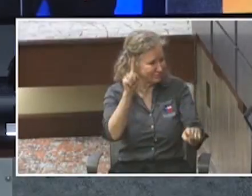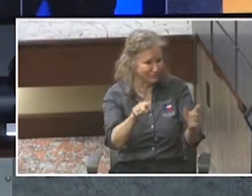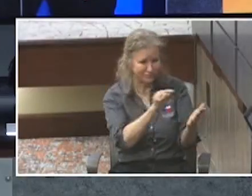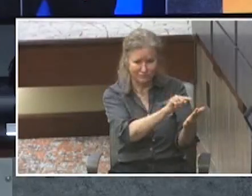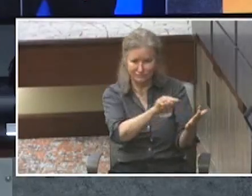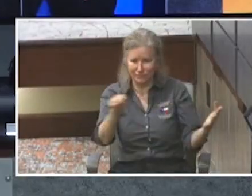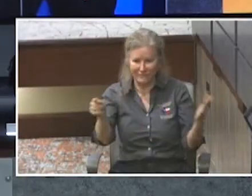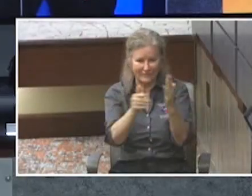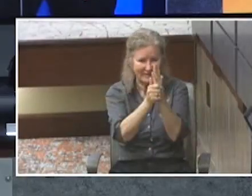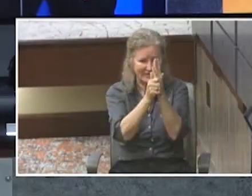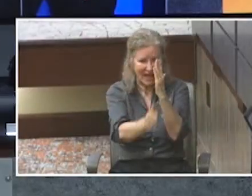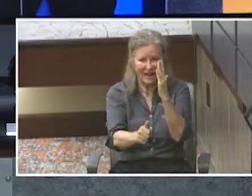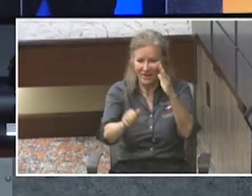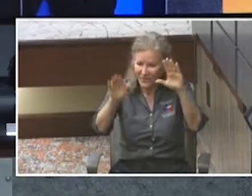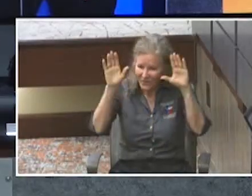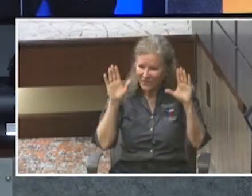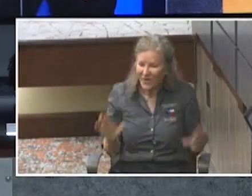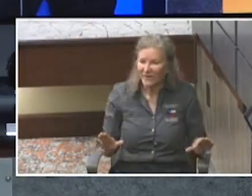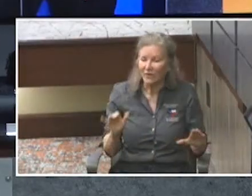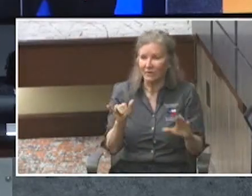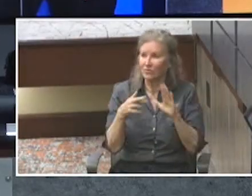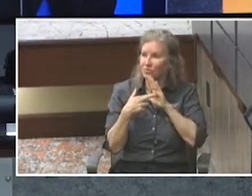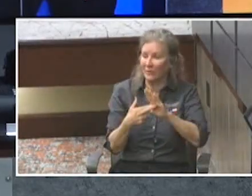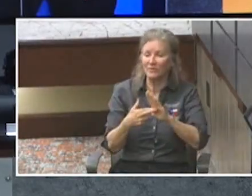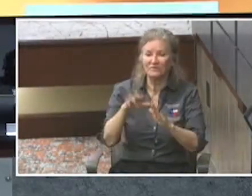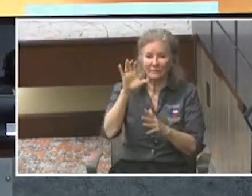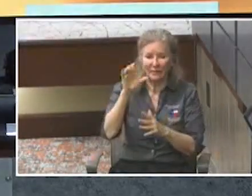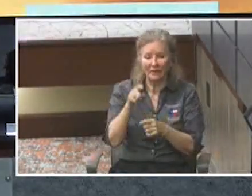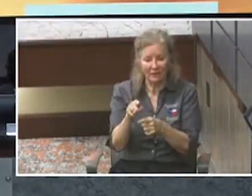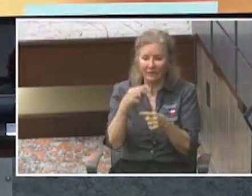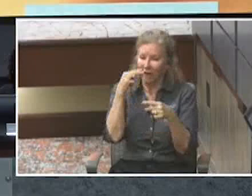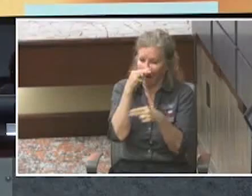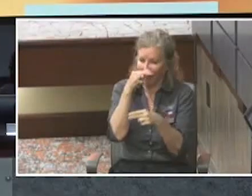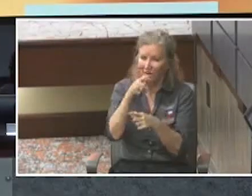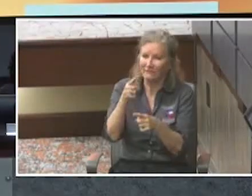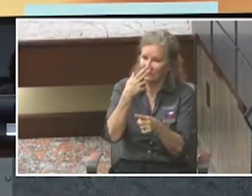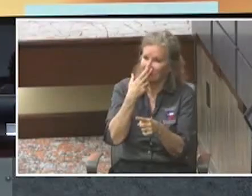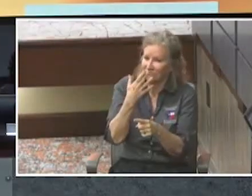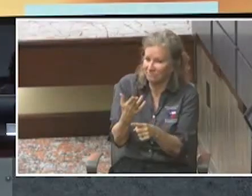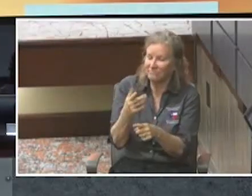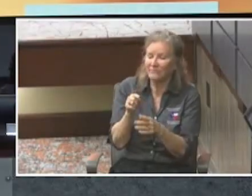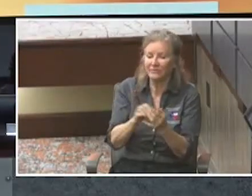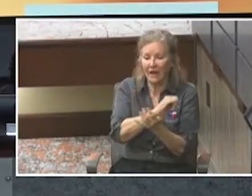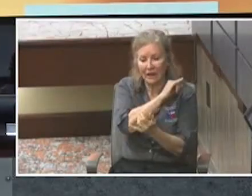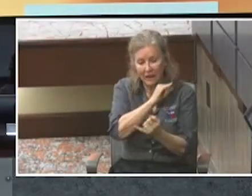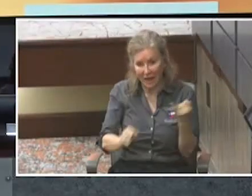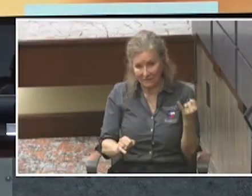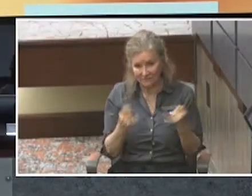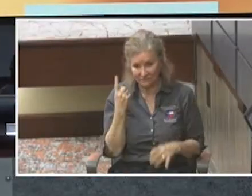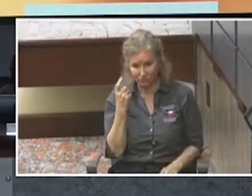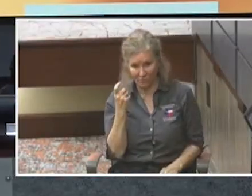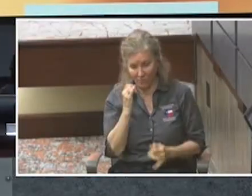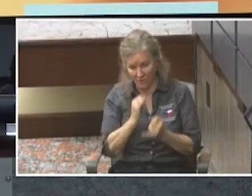an incredible experience of comedy at Foster Pavilion. And then lastly, we finished with Tucker